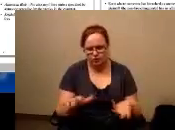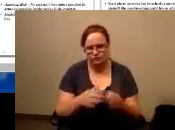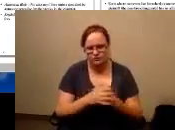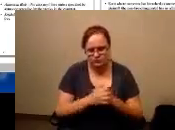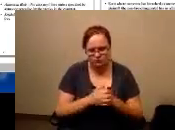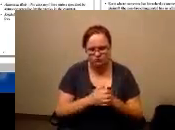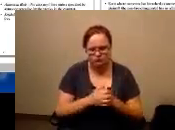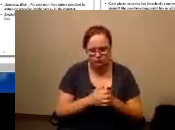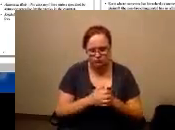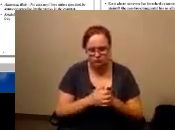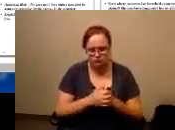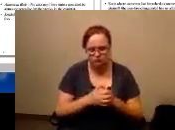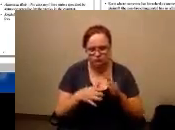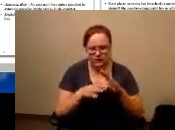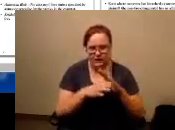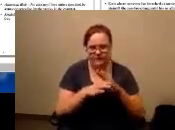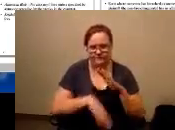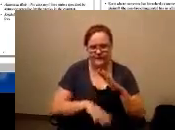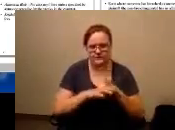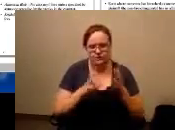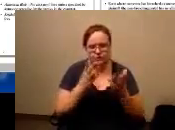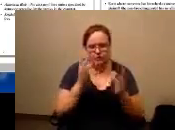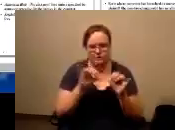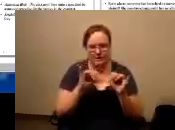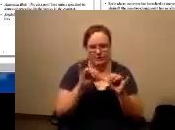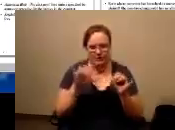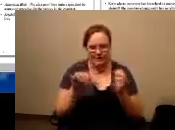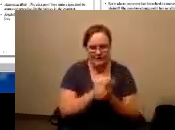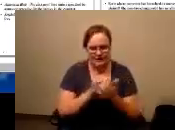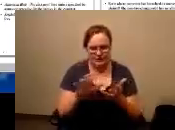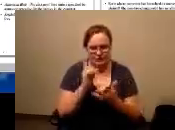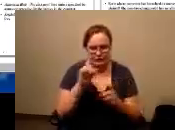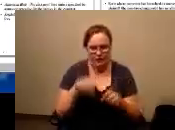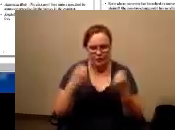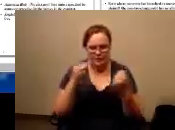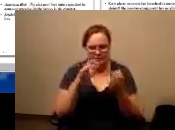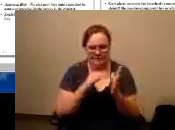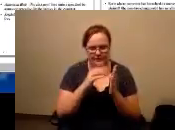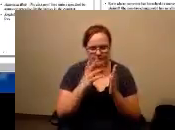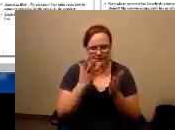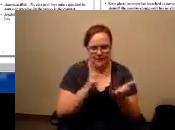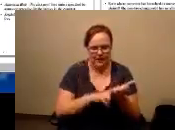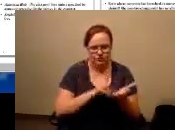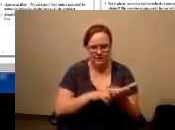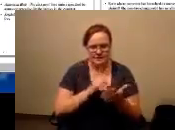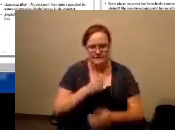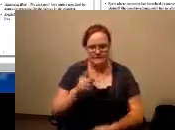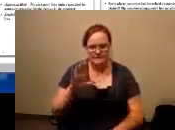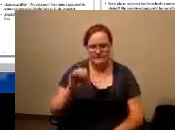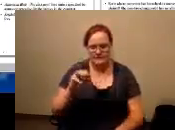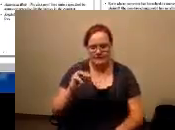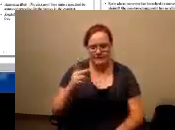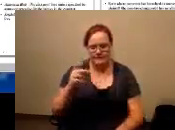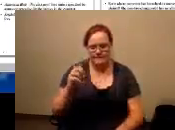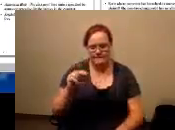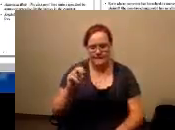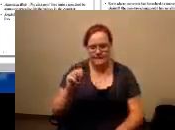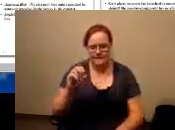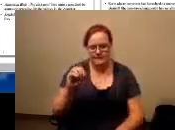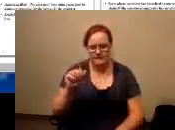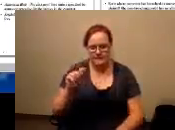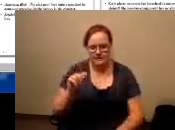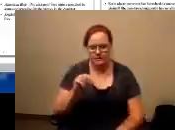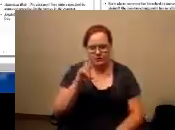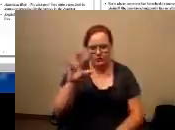The basic measure of damage in a breach of contract case is compensatory damages, to compensate the